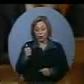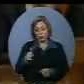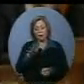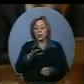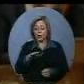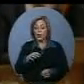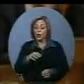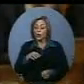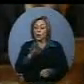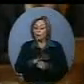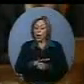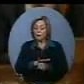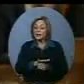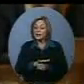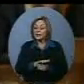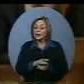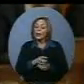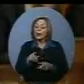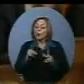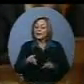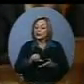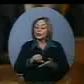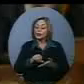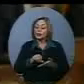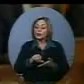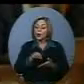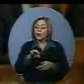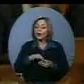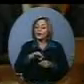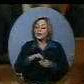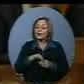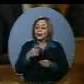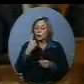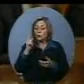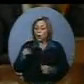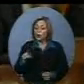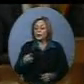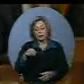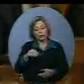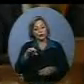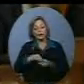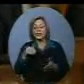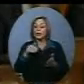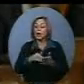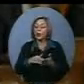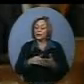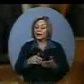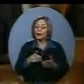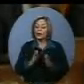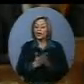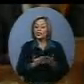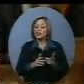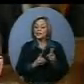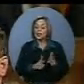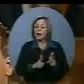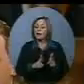wasteful long gun registry. And finally, when his constituents needed him, Mr. Speaker, he exposed an act of electoral fraud, Mr. Speaker,